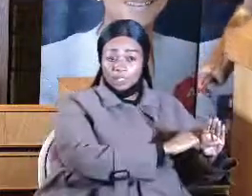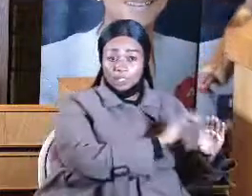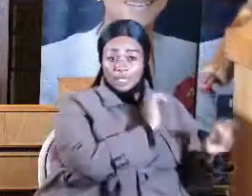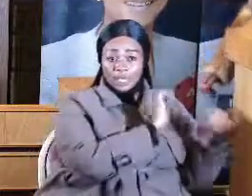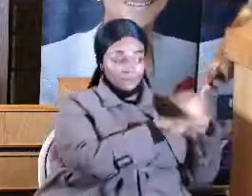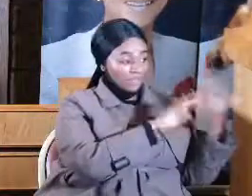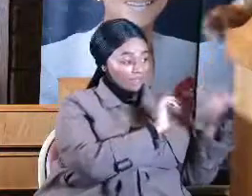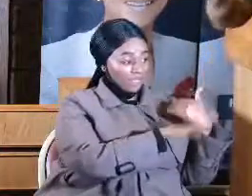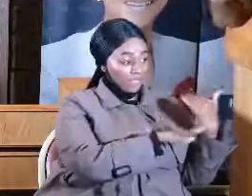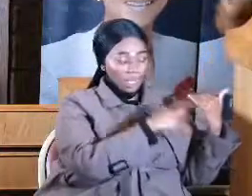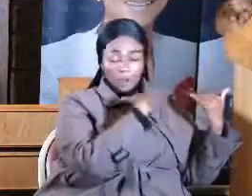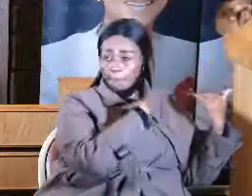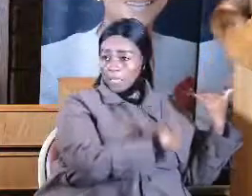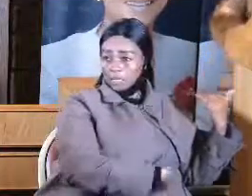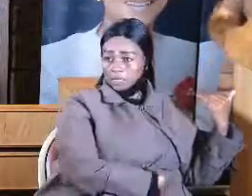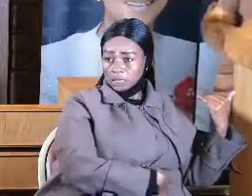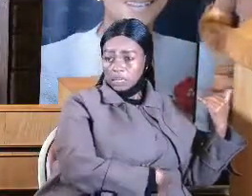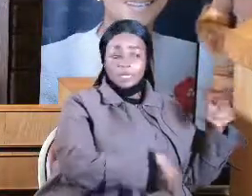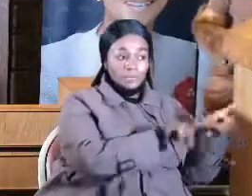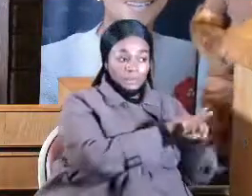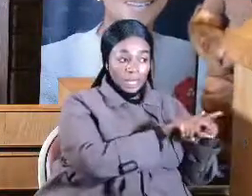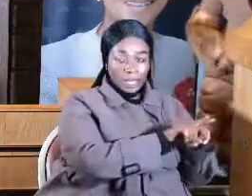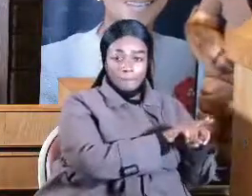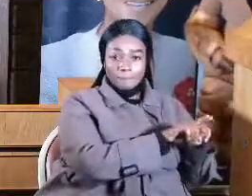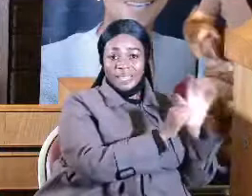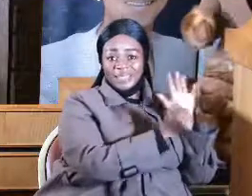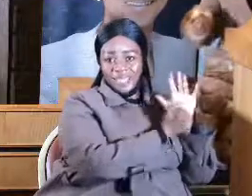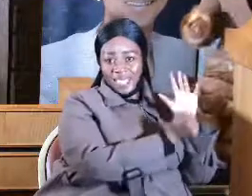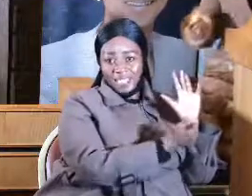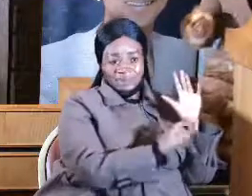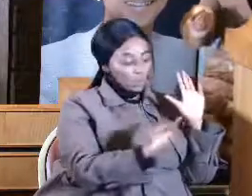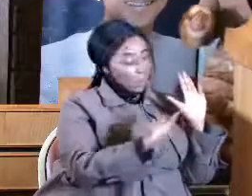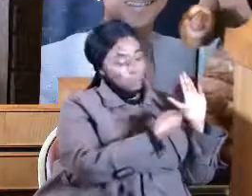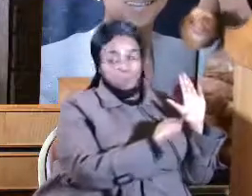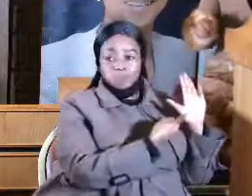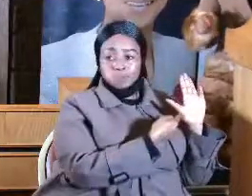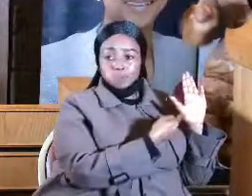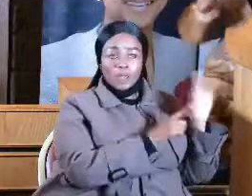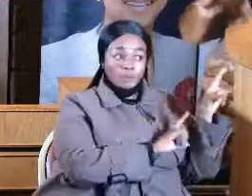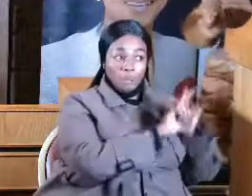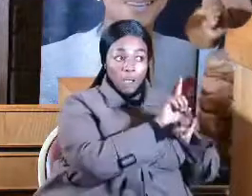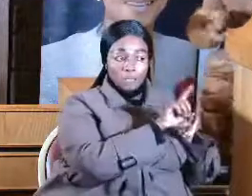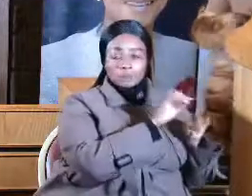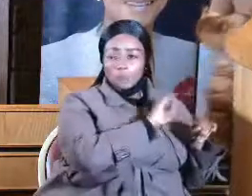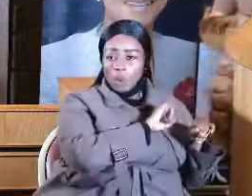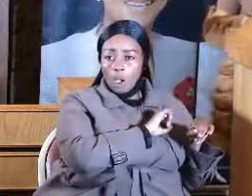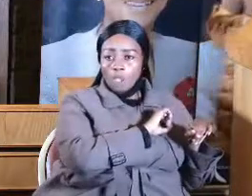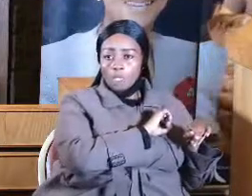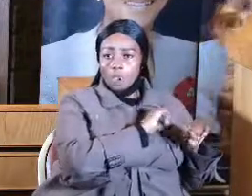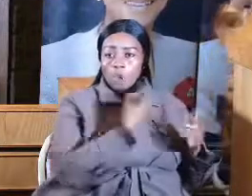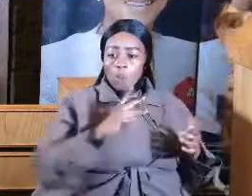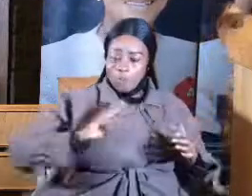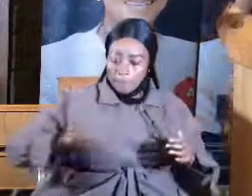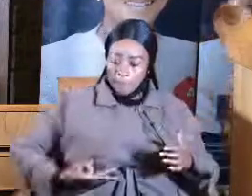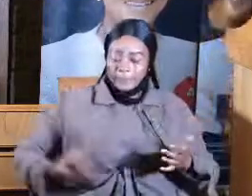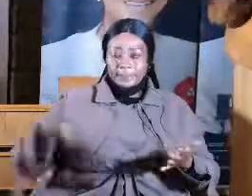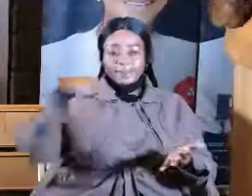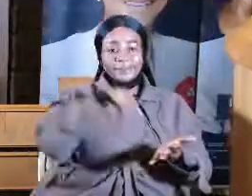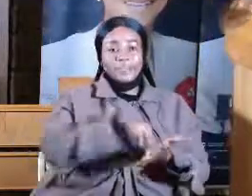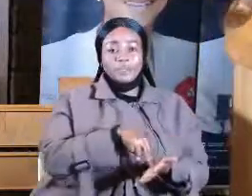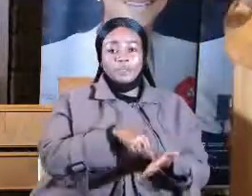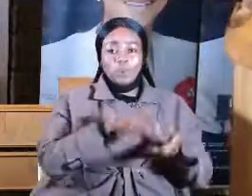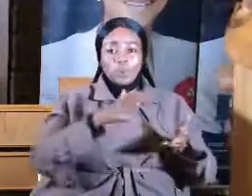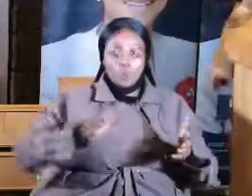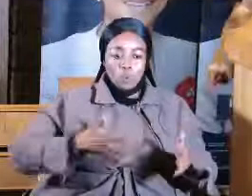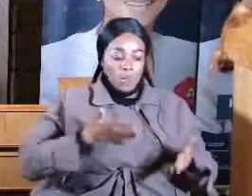in persons, it is also one of the acts that are there and passed because women stood up and say, we